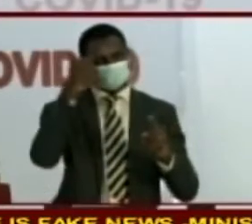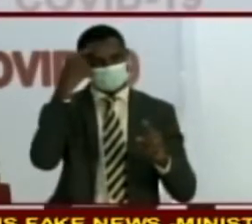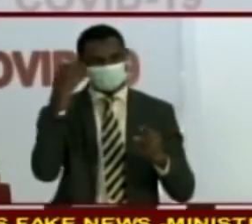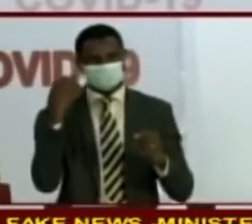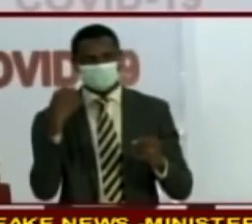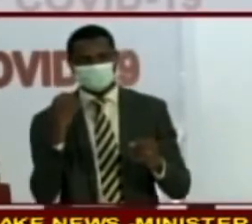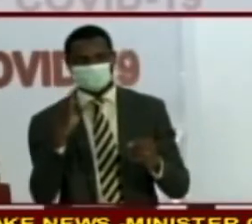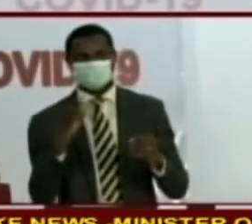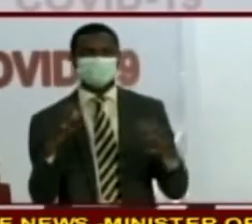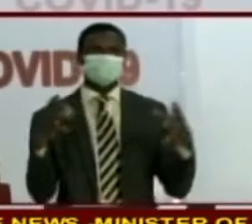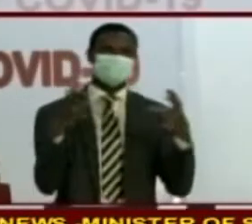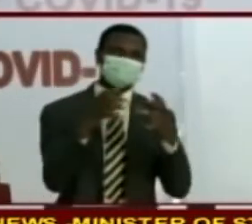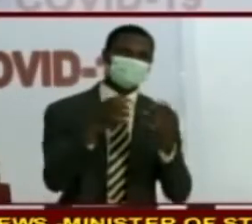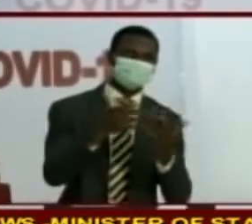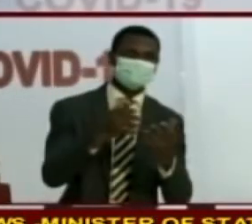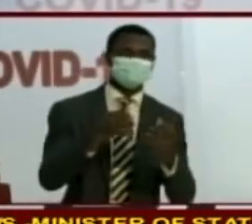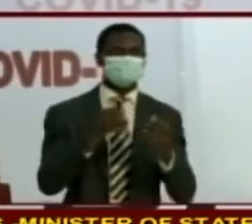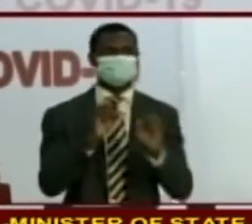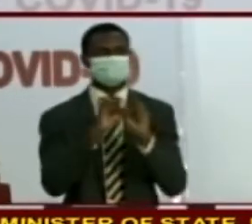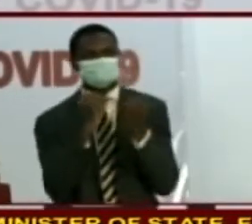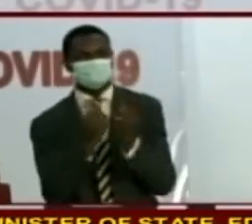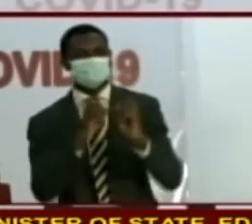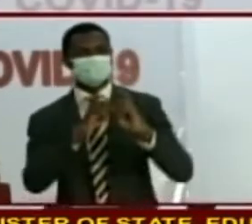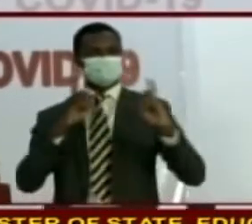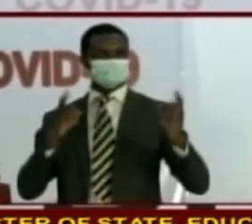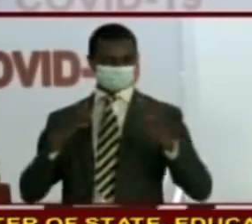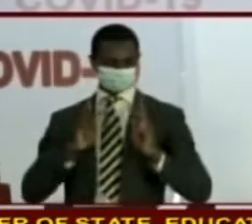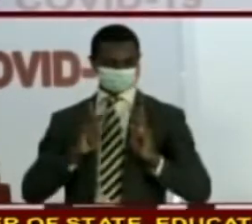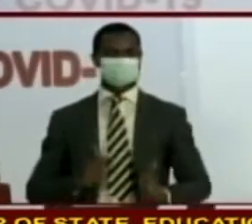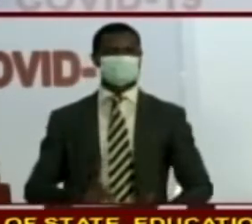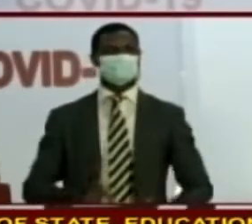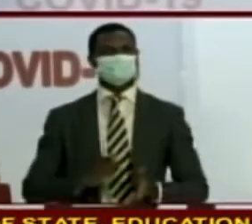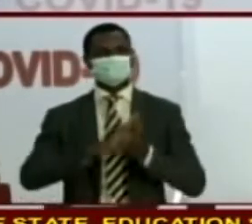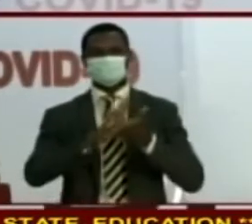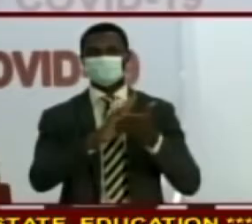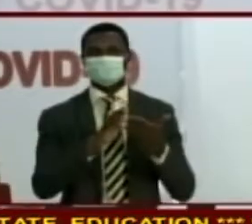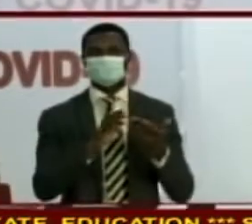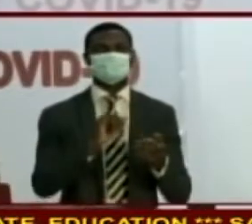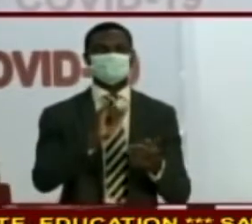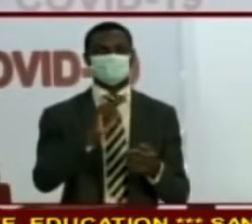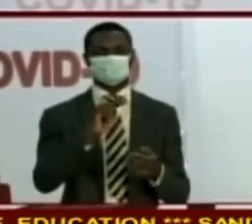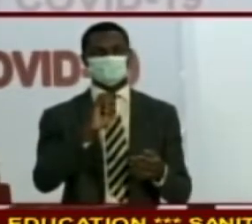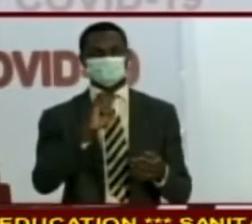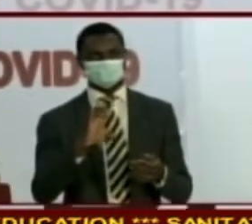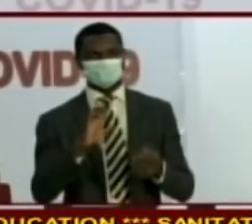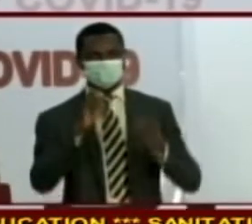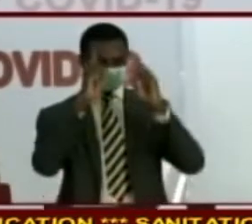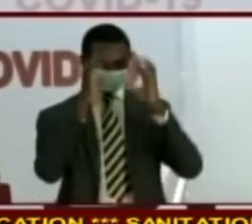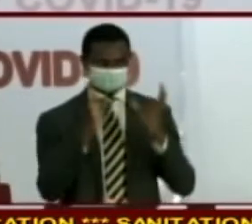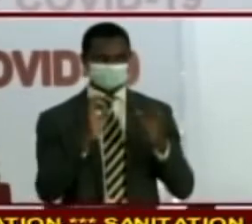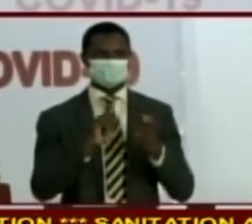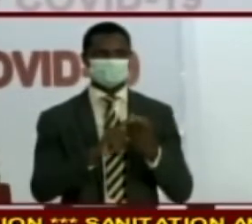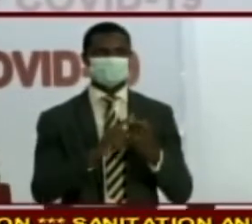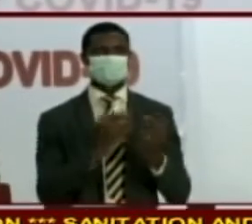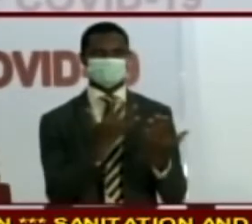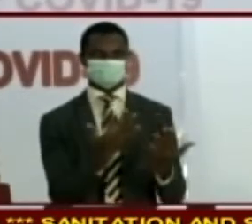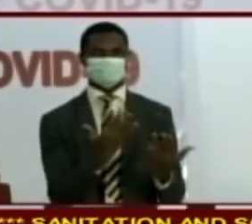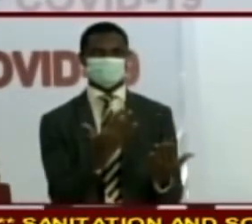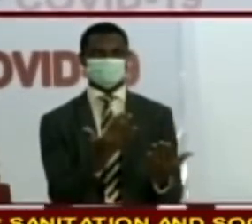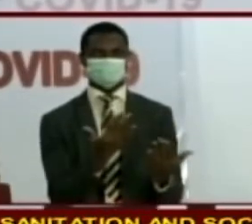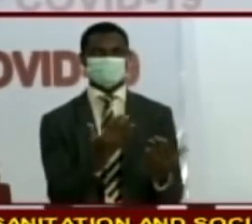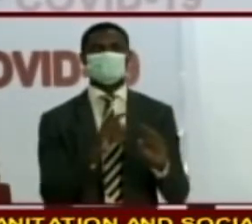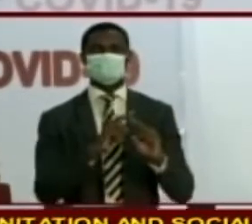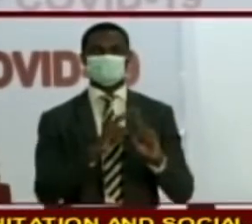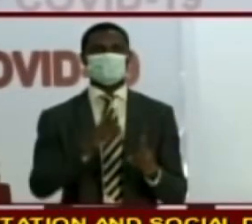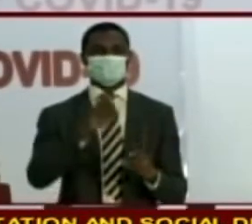gathering, social distancing, personal hygiene, I think INEC has decided to step down. But they are confronted with 2 elections